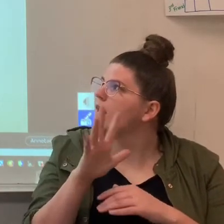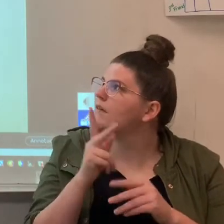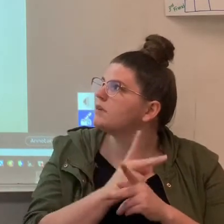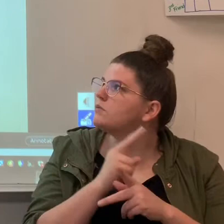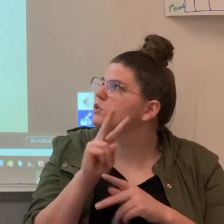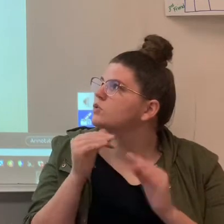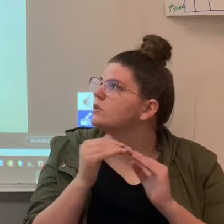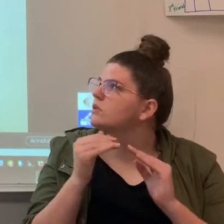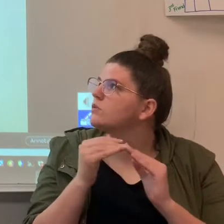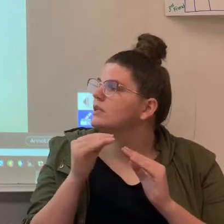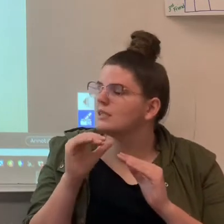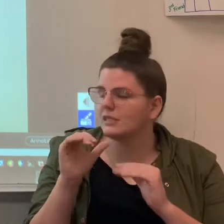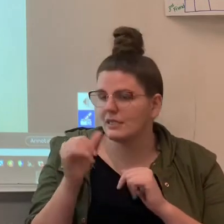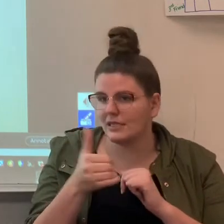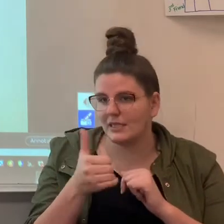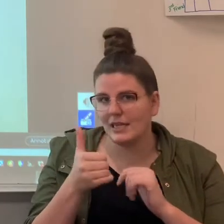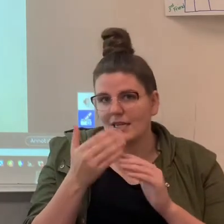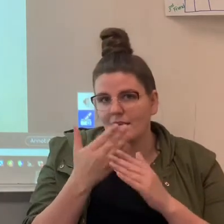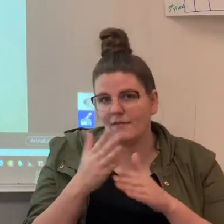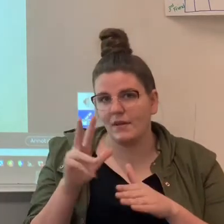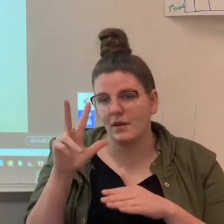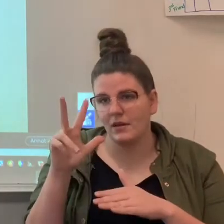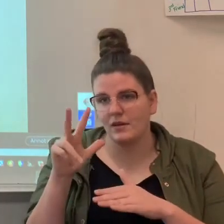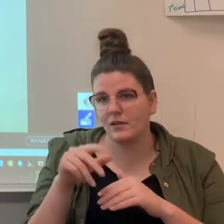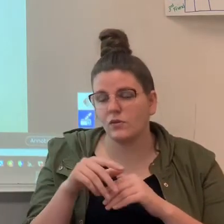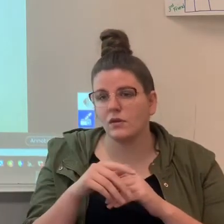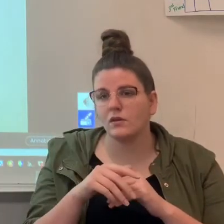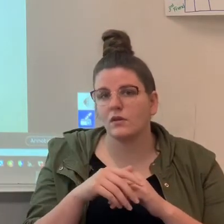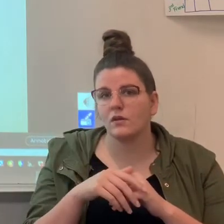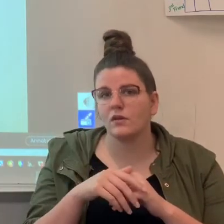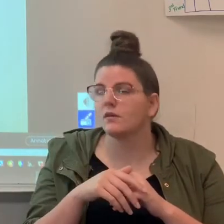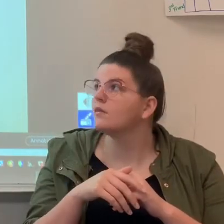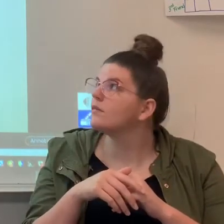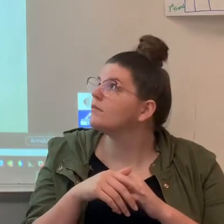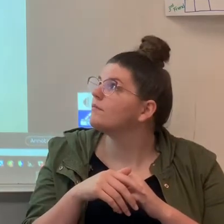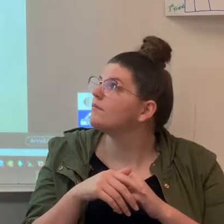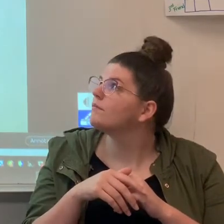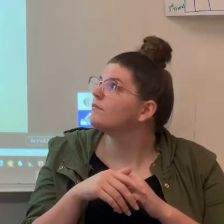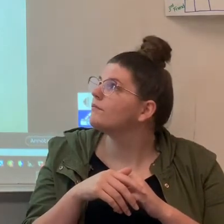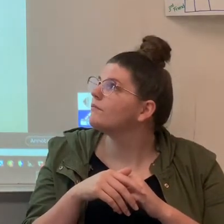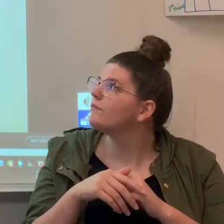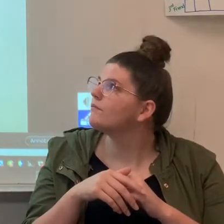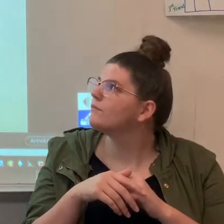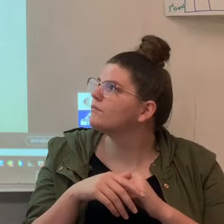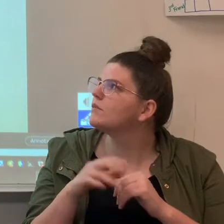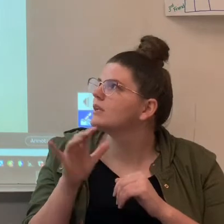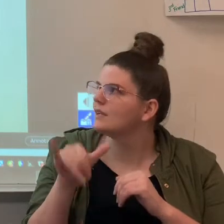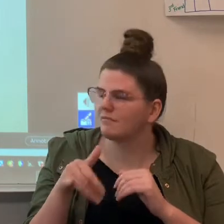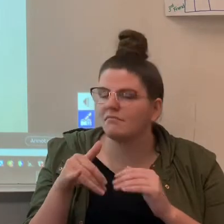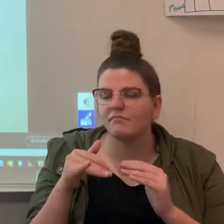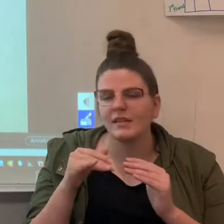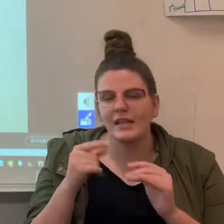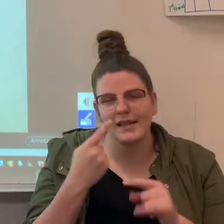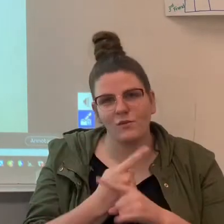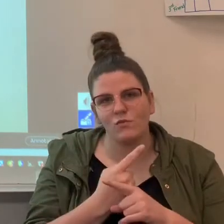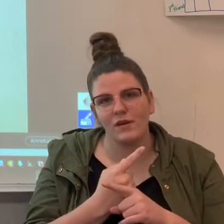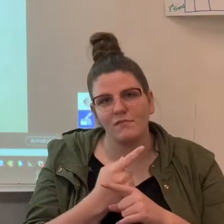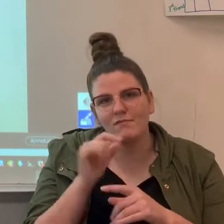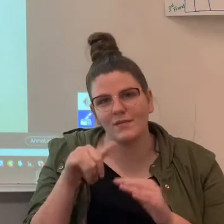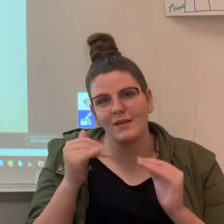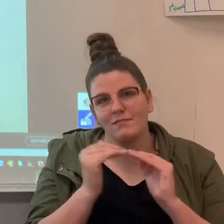10, divided by 3. 10 divided by 3. There it is. That one is going to be